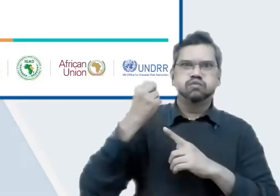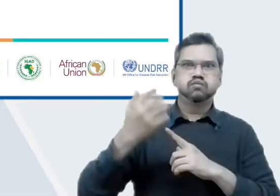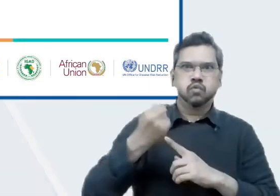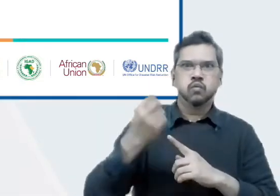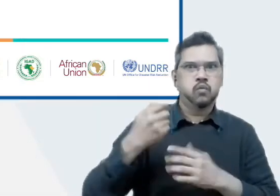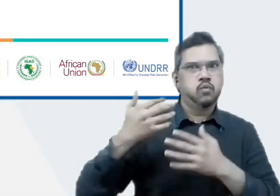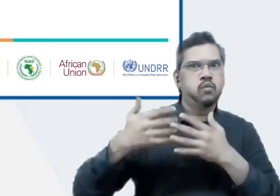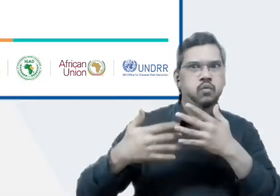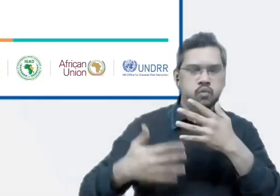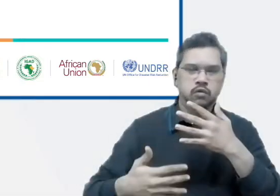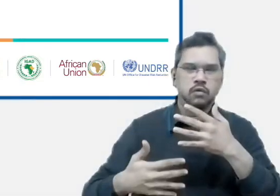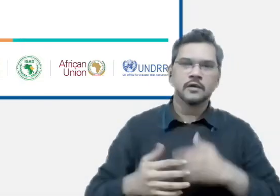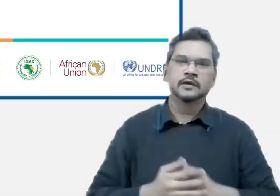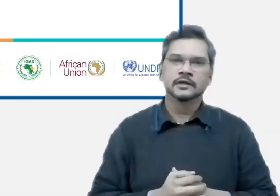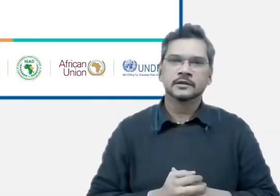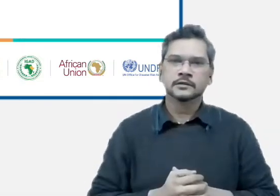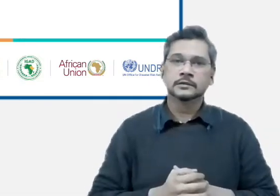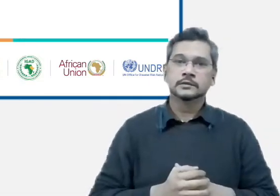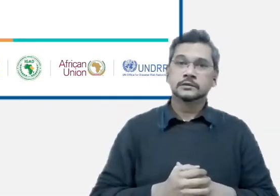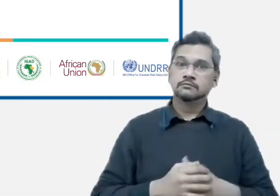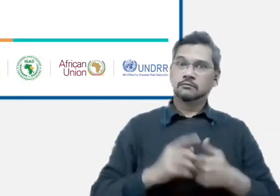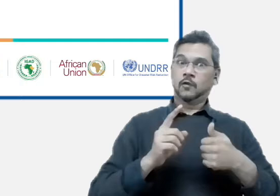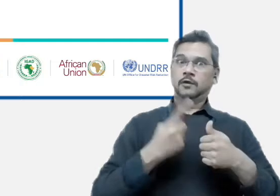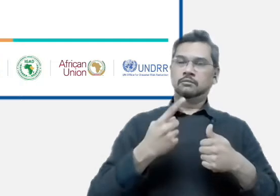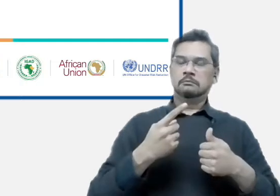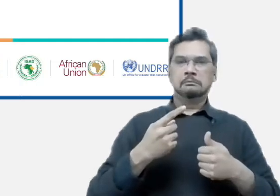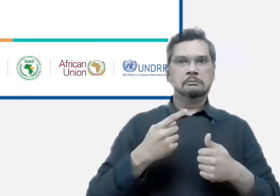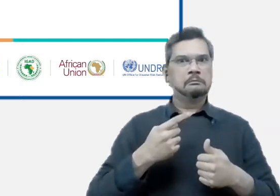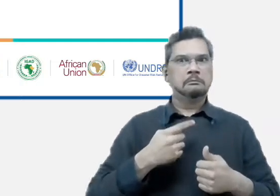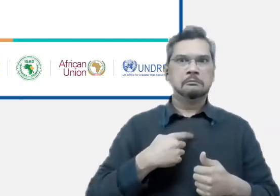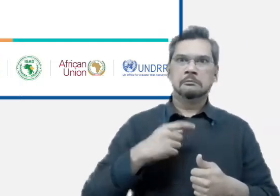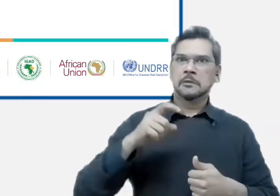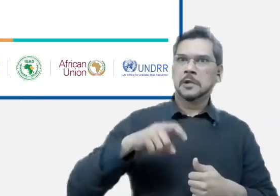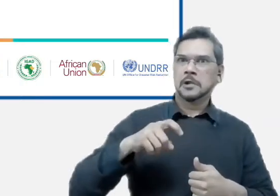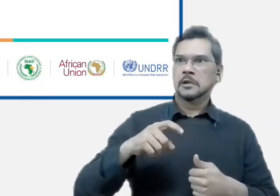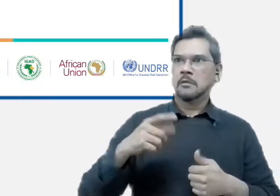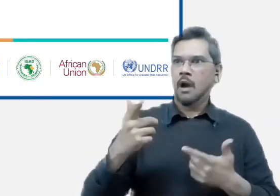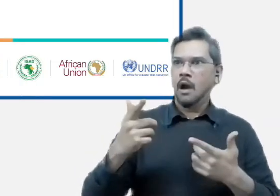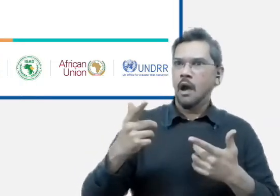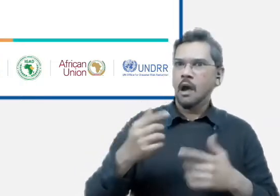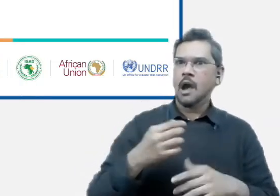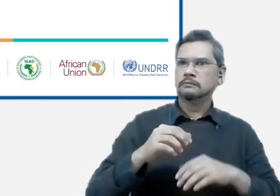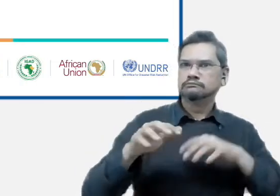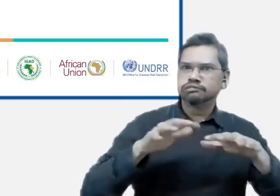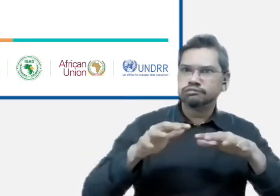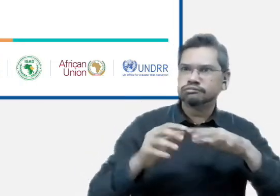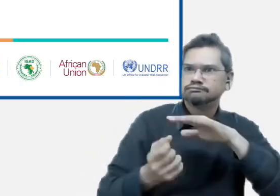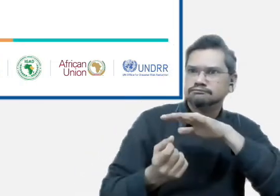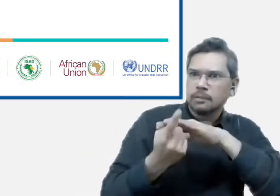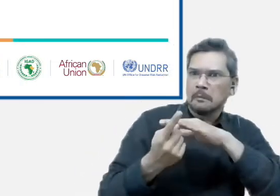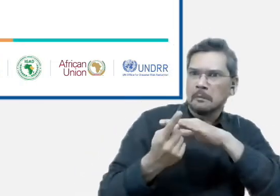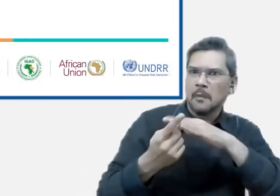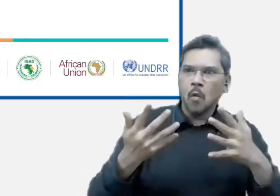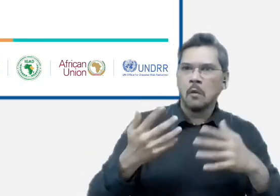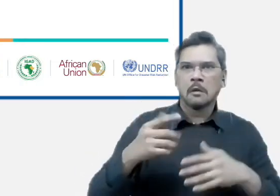the first priority, we have witnessed significant improvement in member states, especially